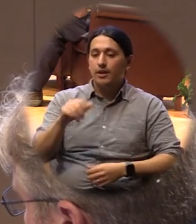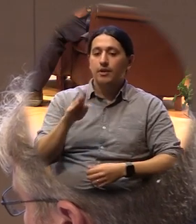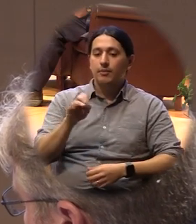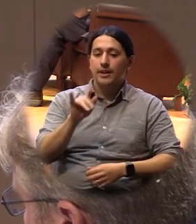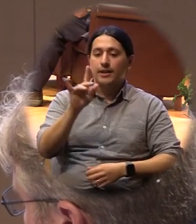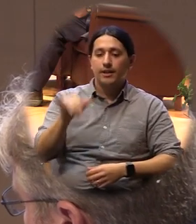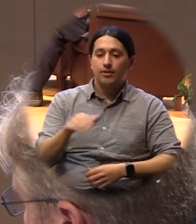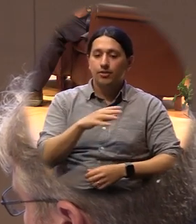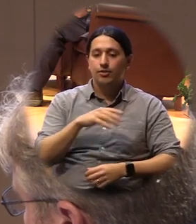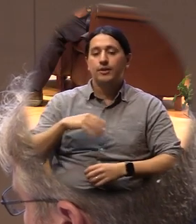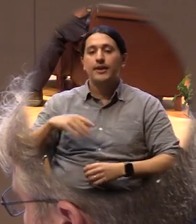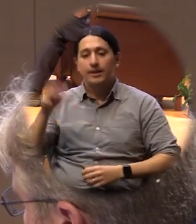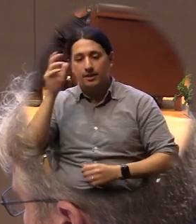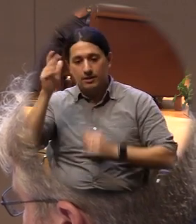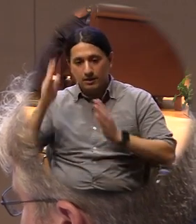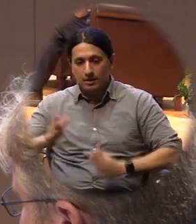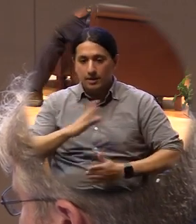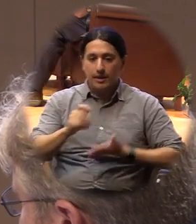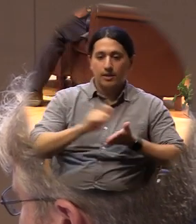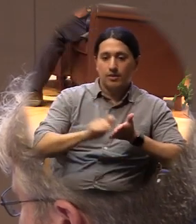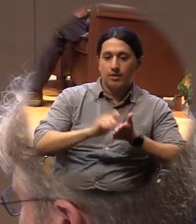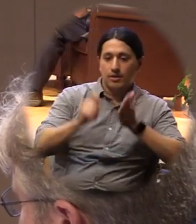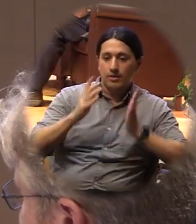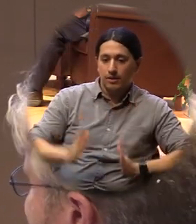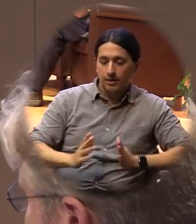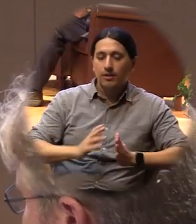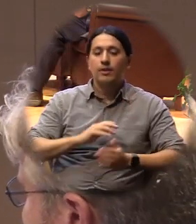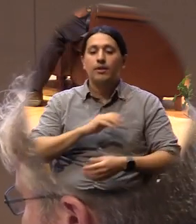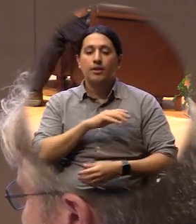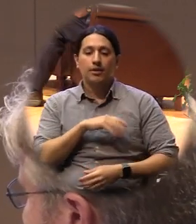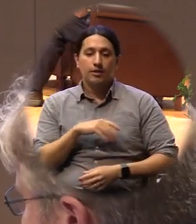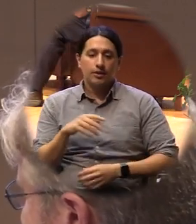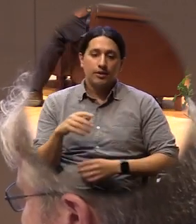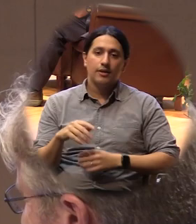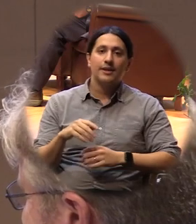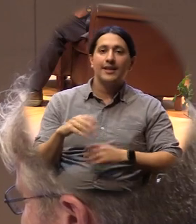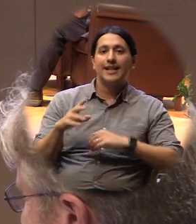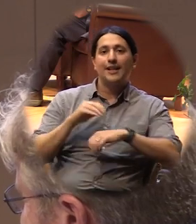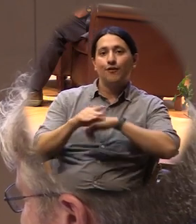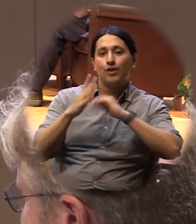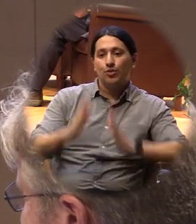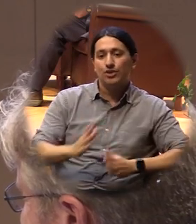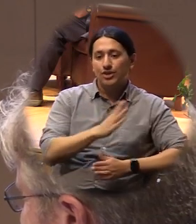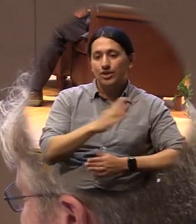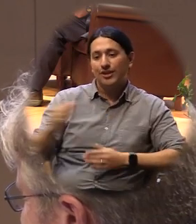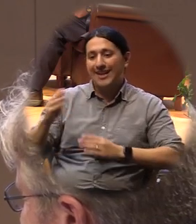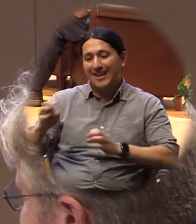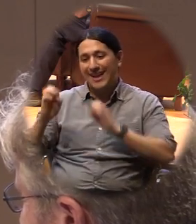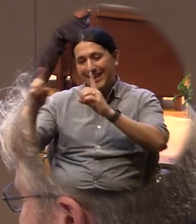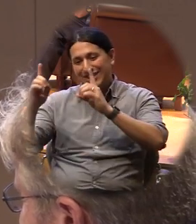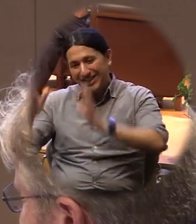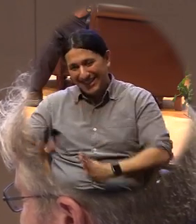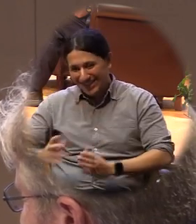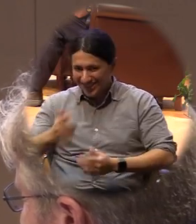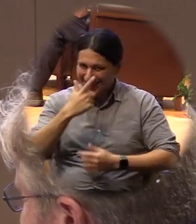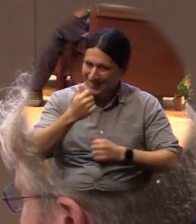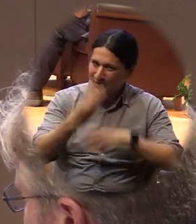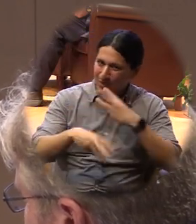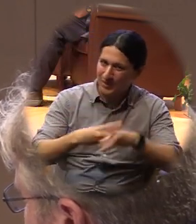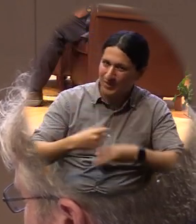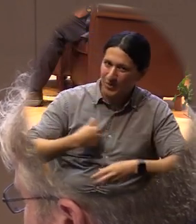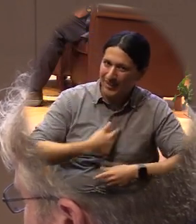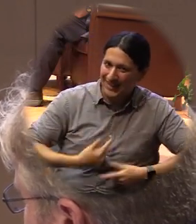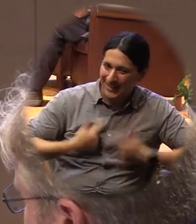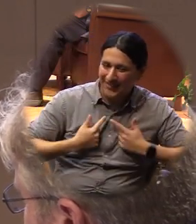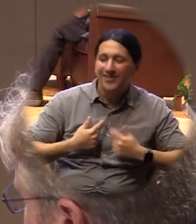also an Instagram influence/educator. It's kind of an interesting world to be in. An author